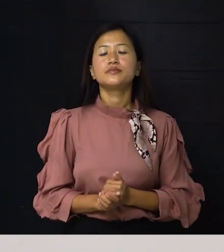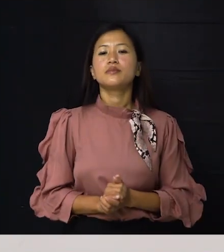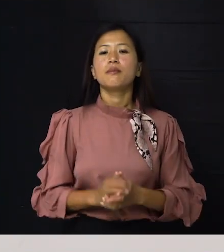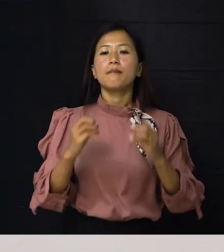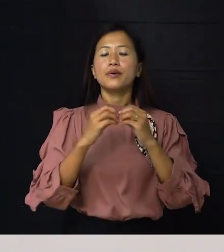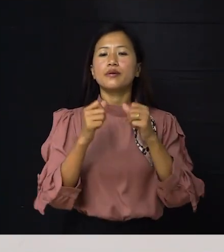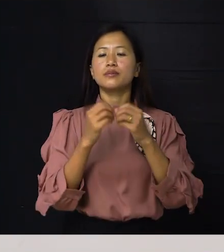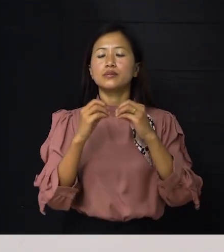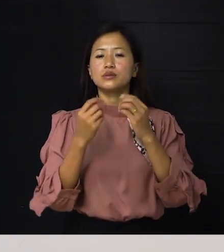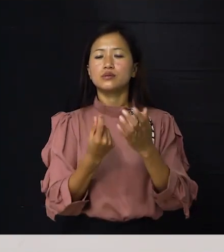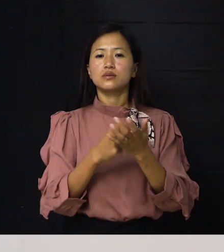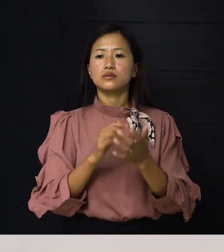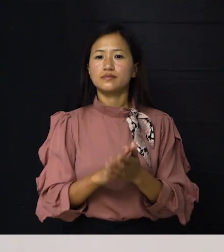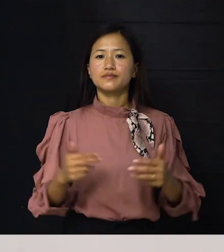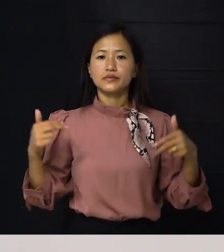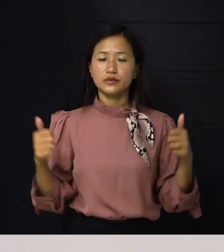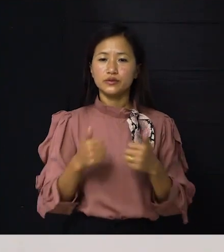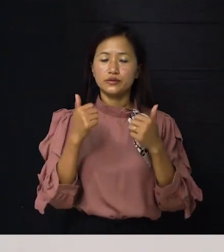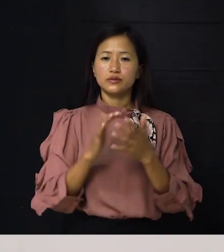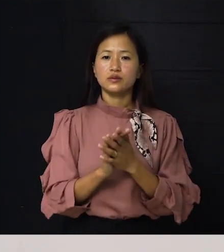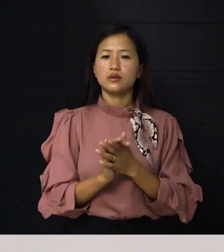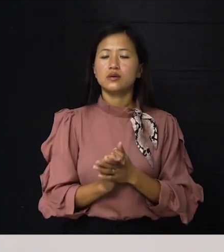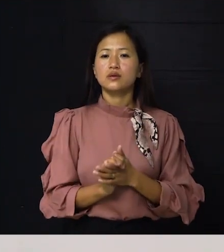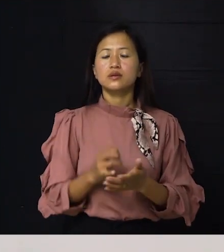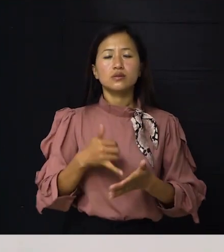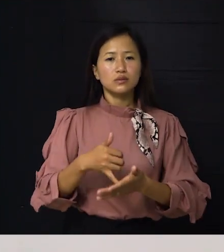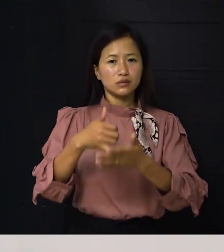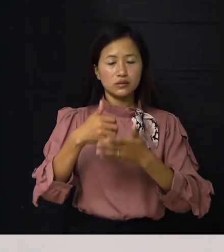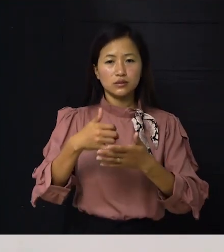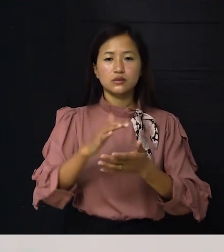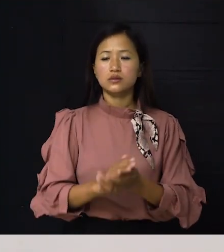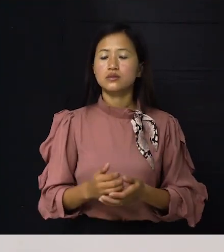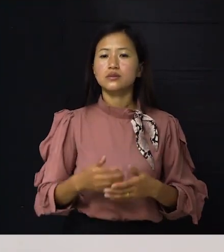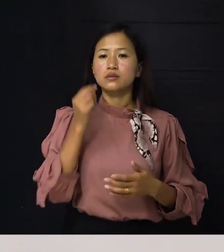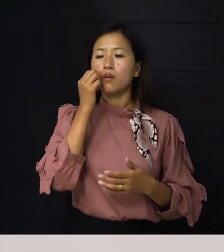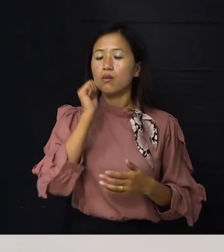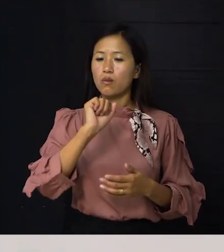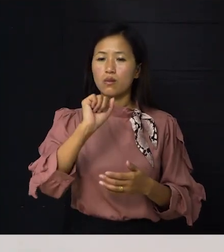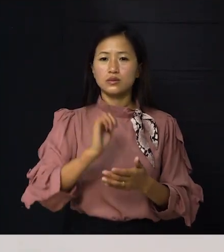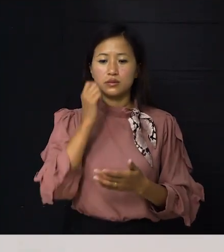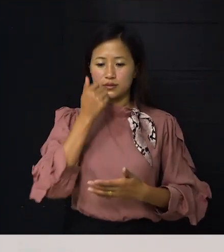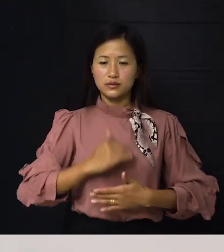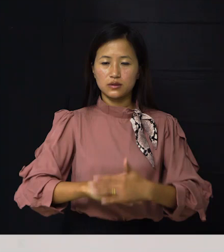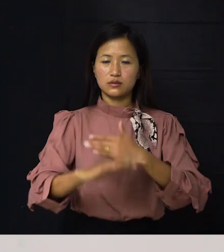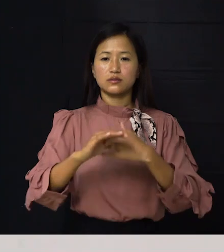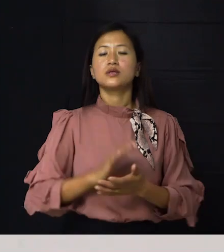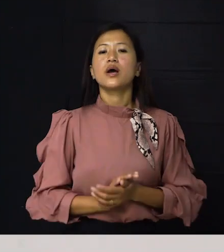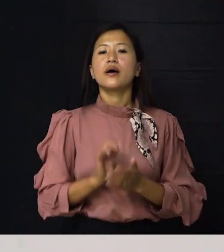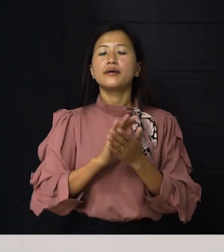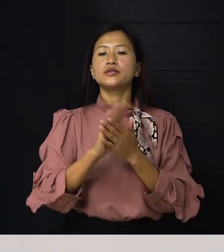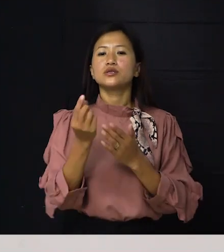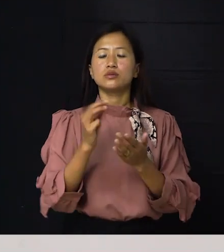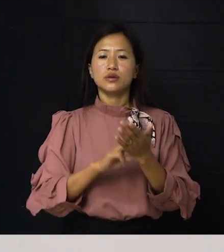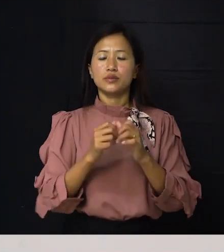was defeated. Sorry, he was succeeded by his own son Humayun. Now, Humayun took